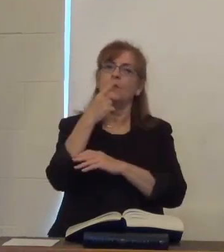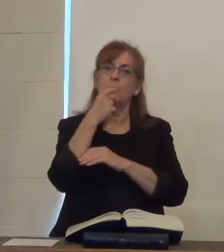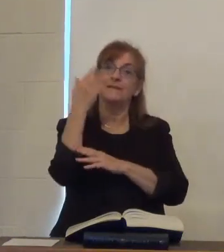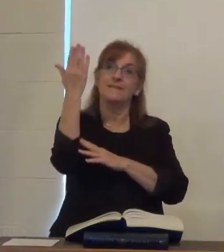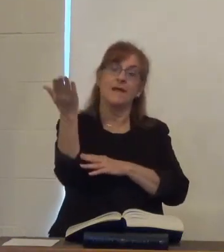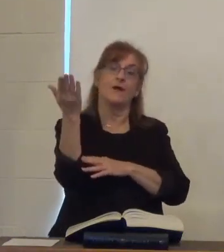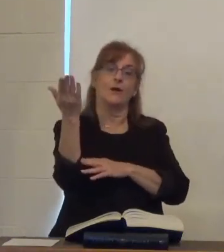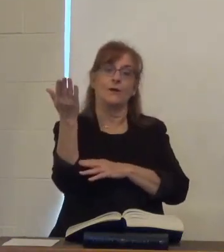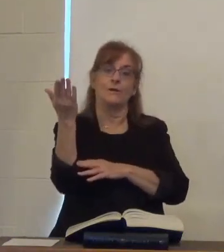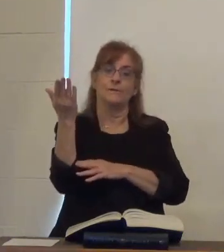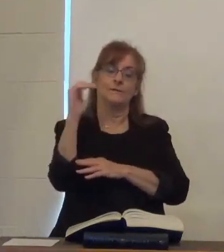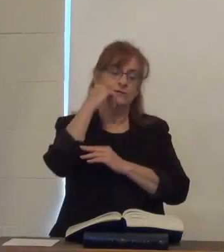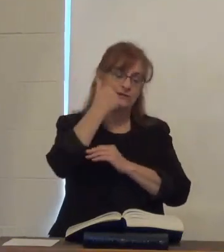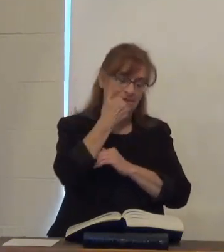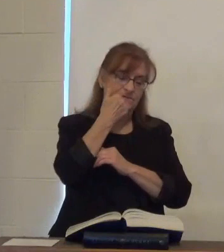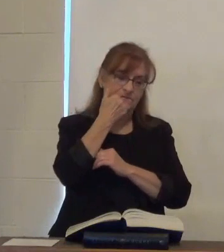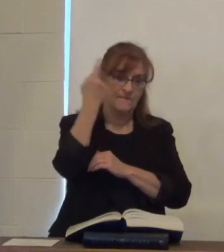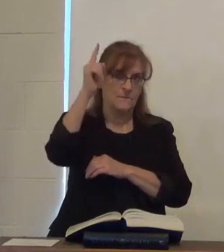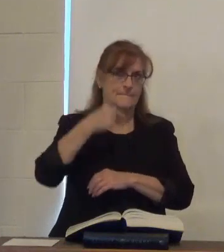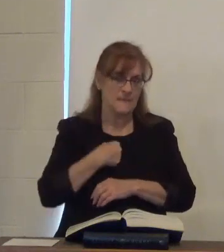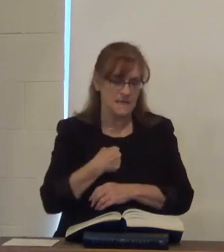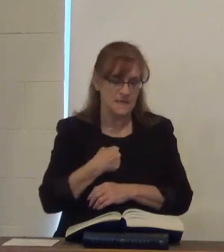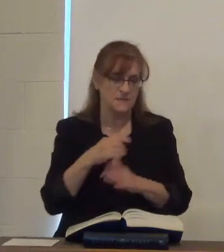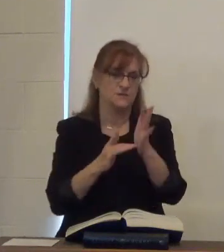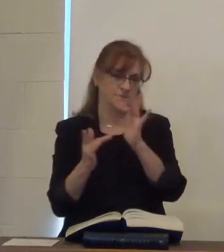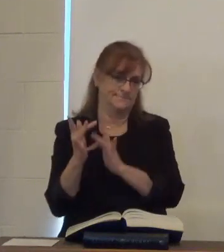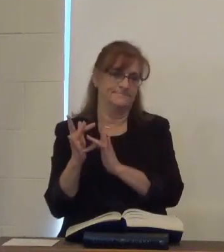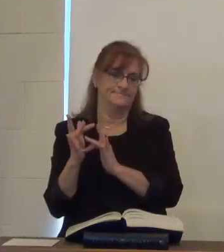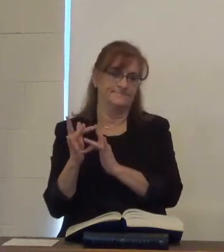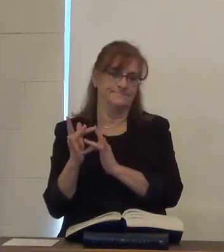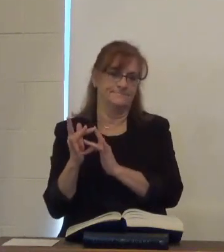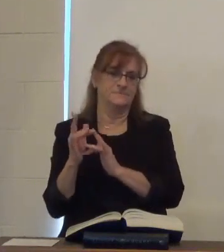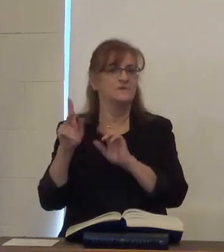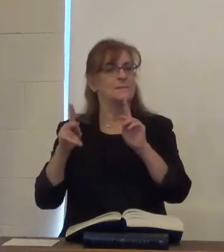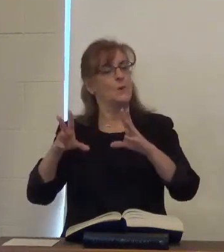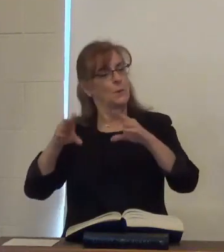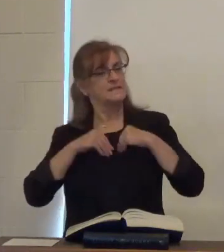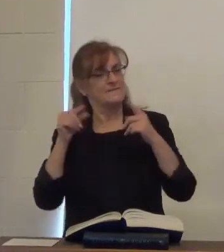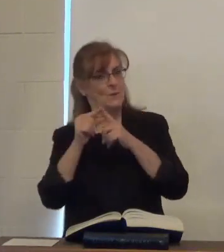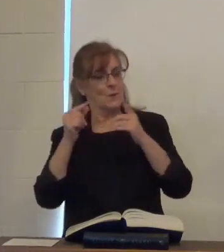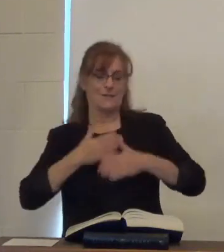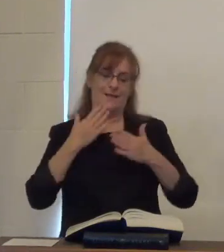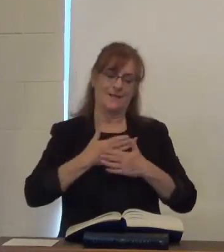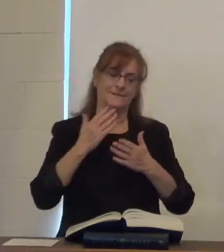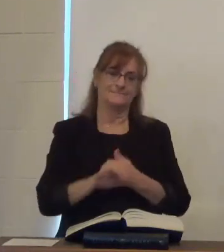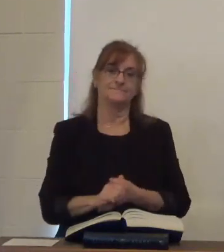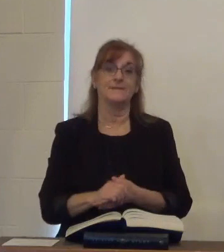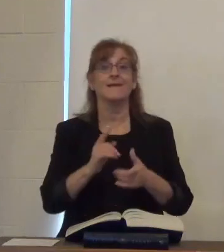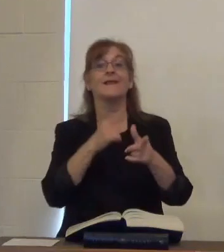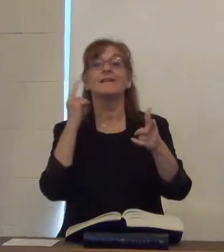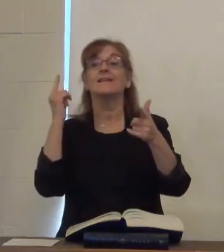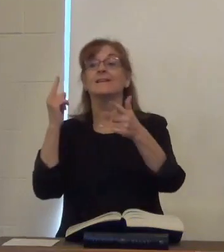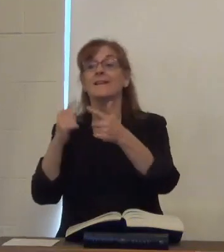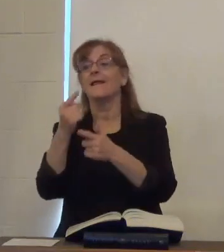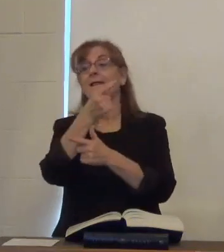there put to shame for me." They received the word gladly. Then they